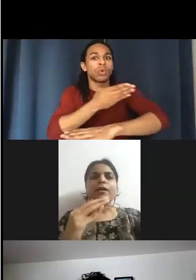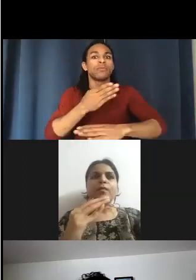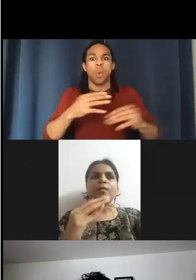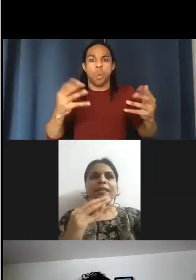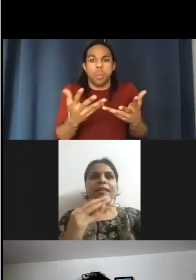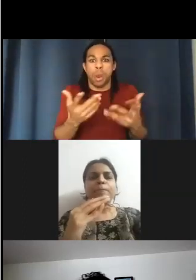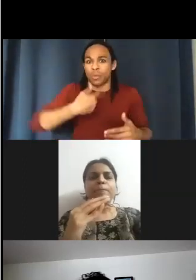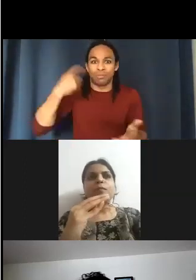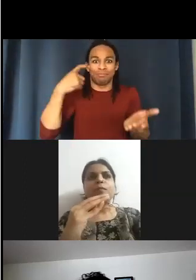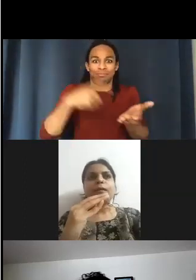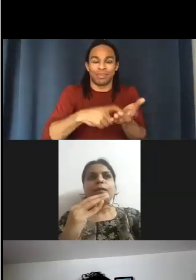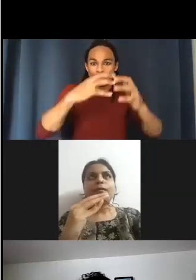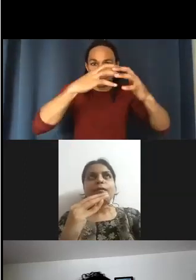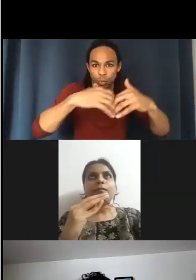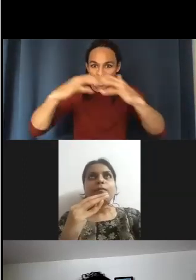then